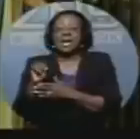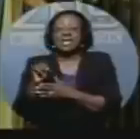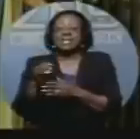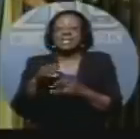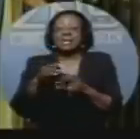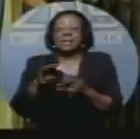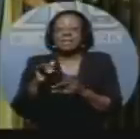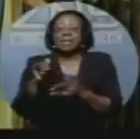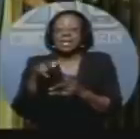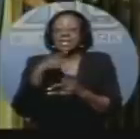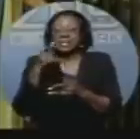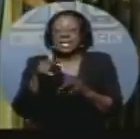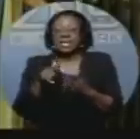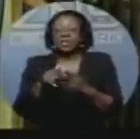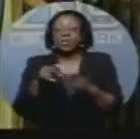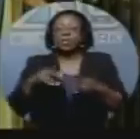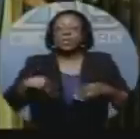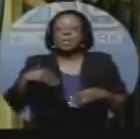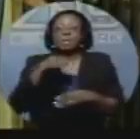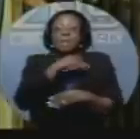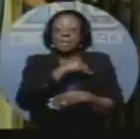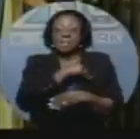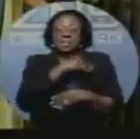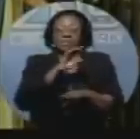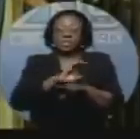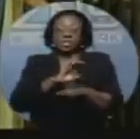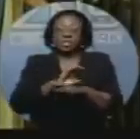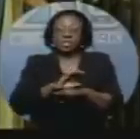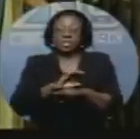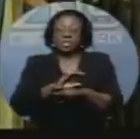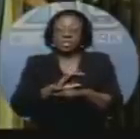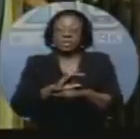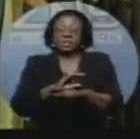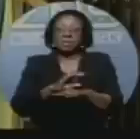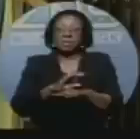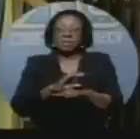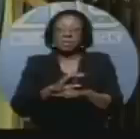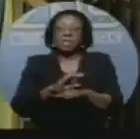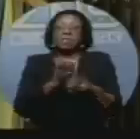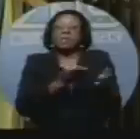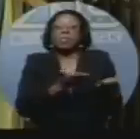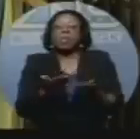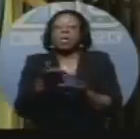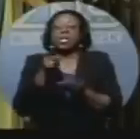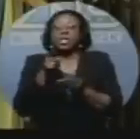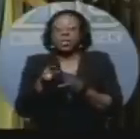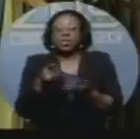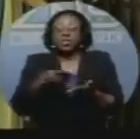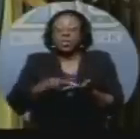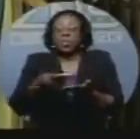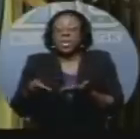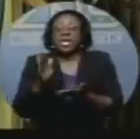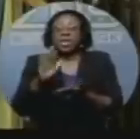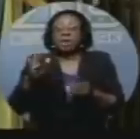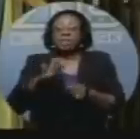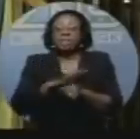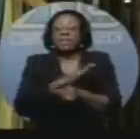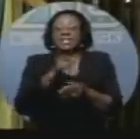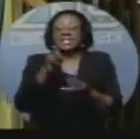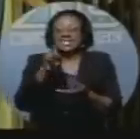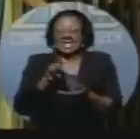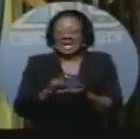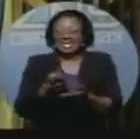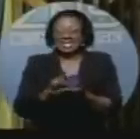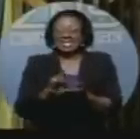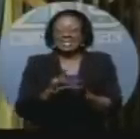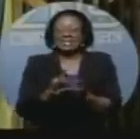daughters, your sisters, your brothers. And so when you come through the airport, we would want you to pay your full share.